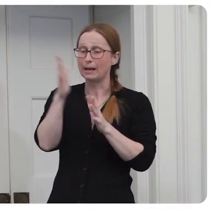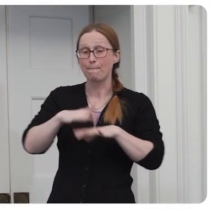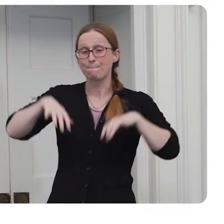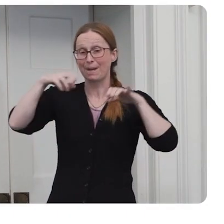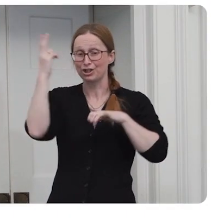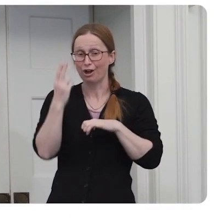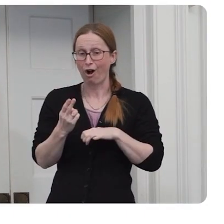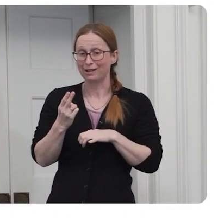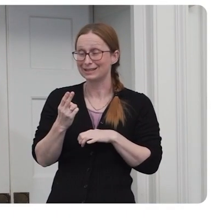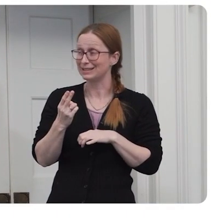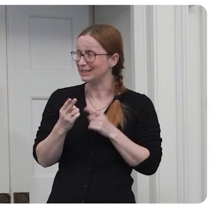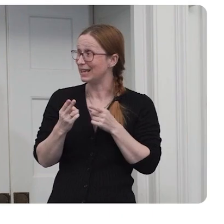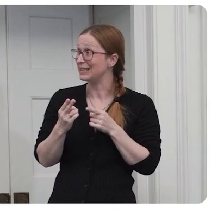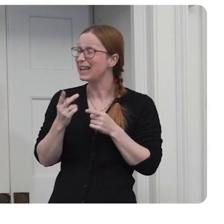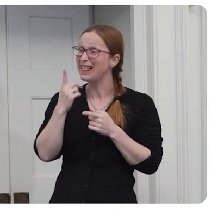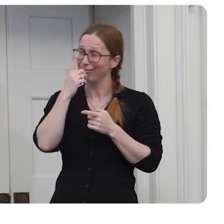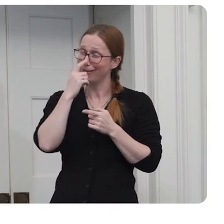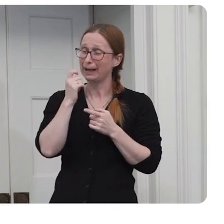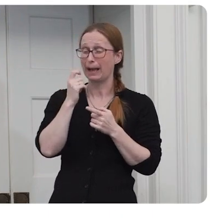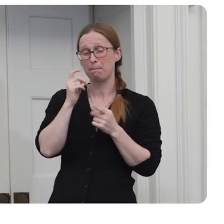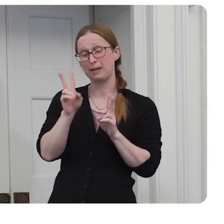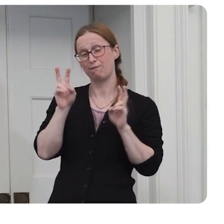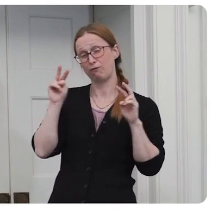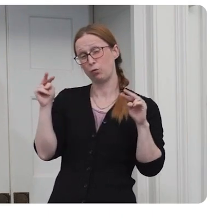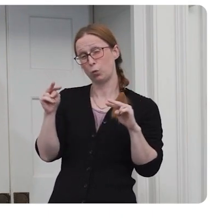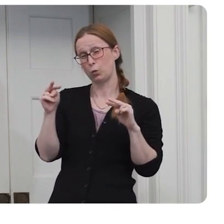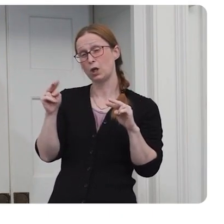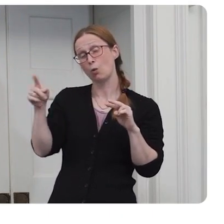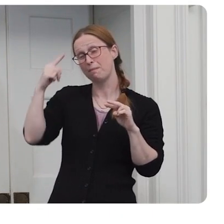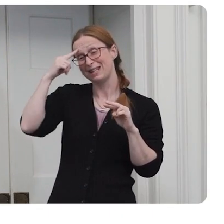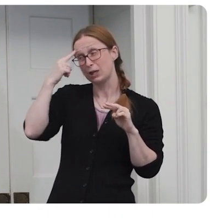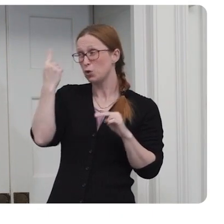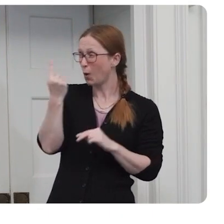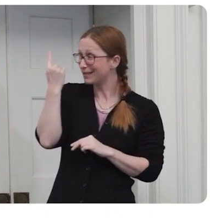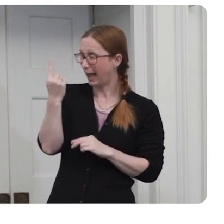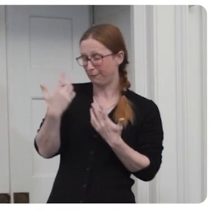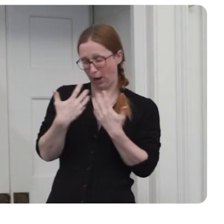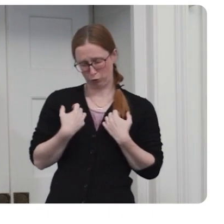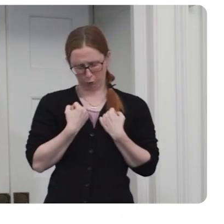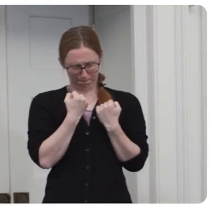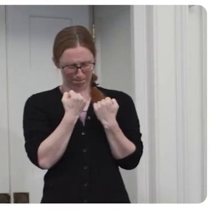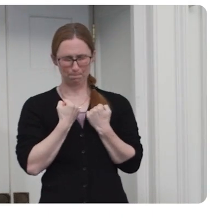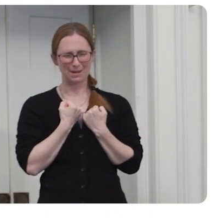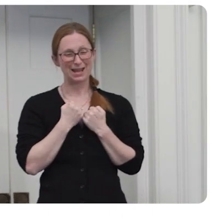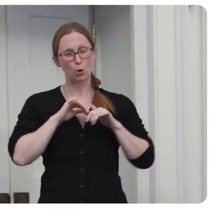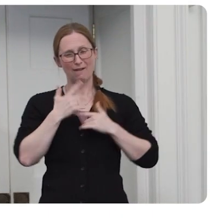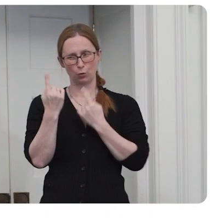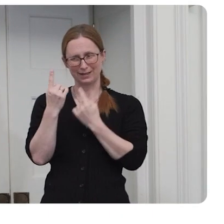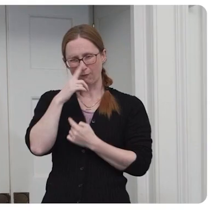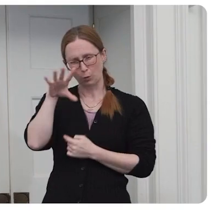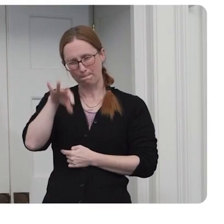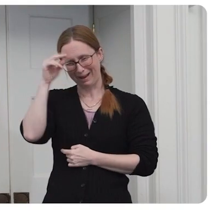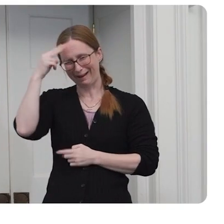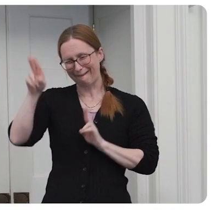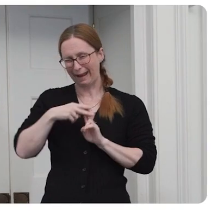so I think magic artist can often be seen in that way, but I'm wondering how you view yourself and what